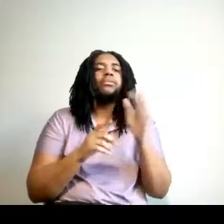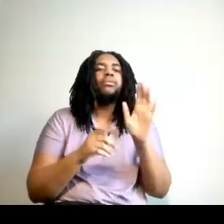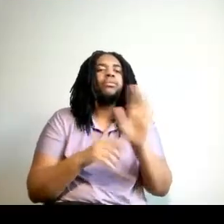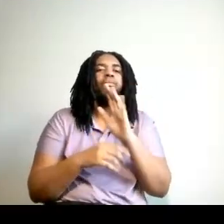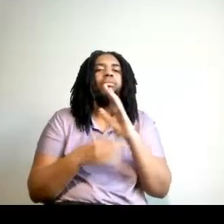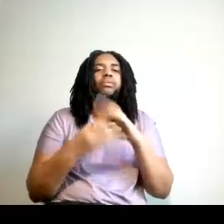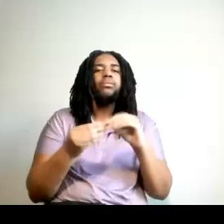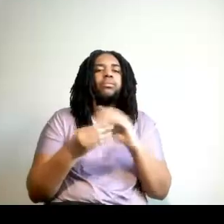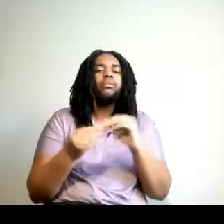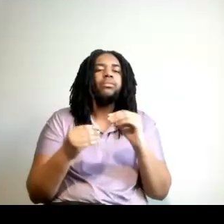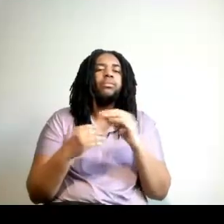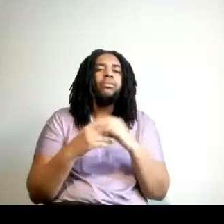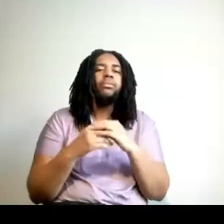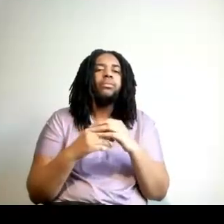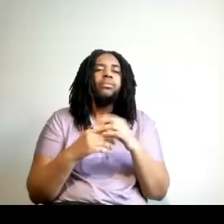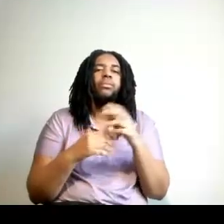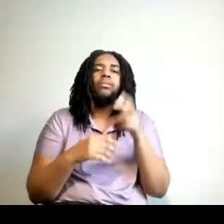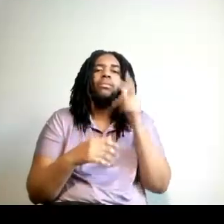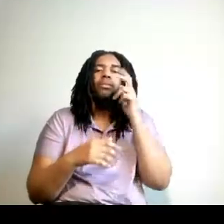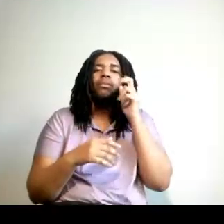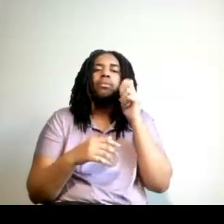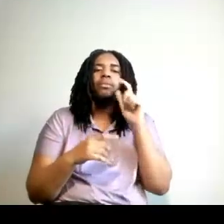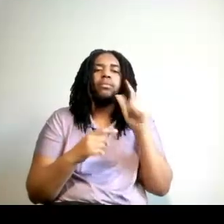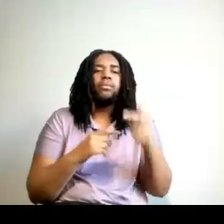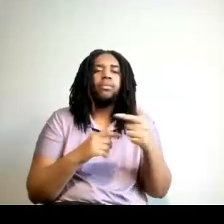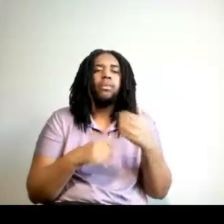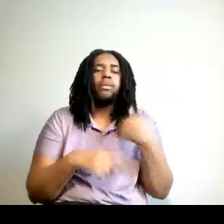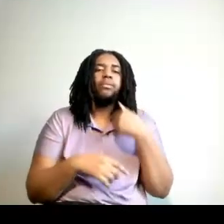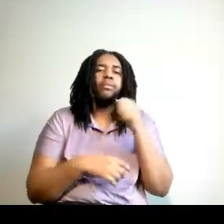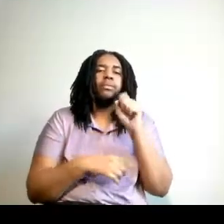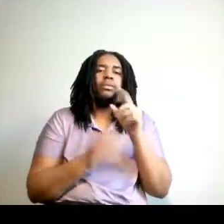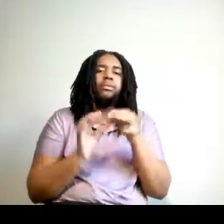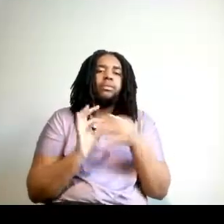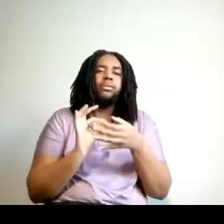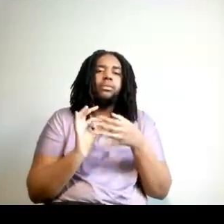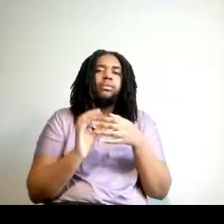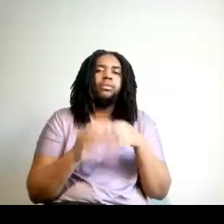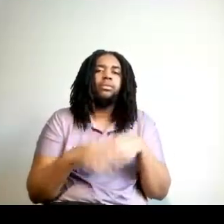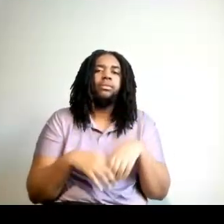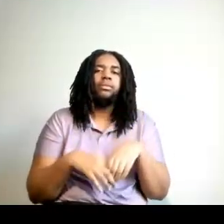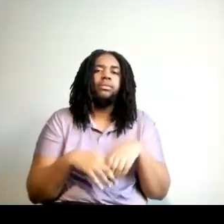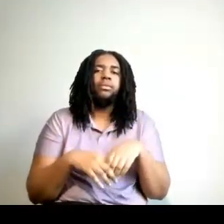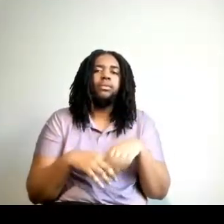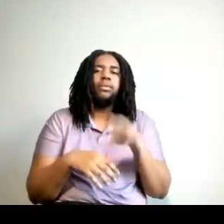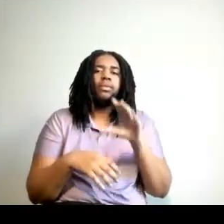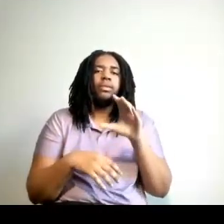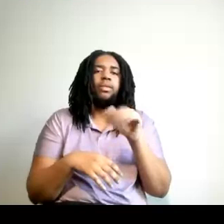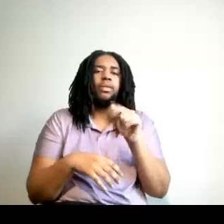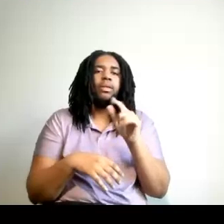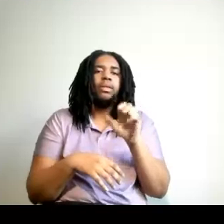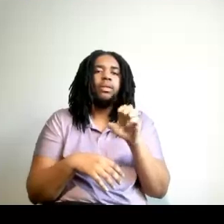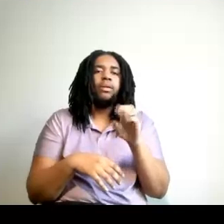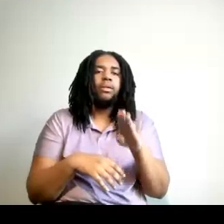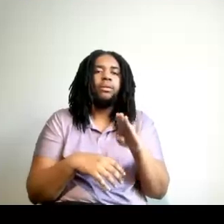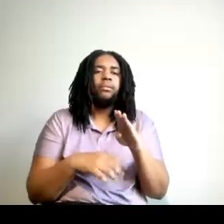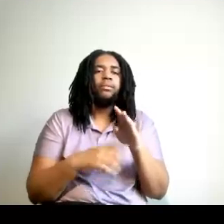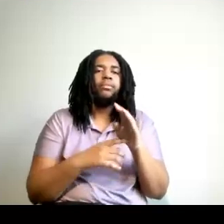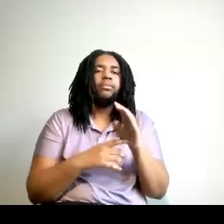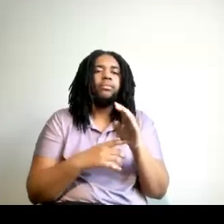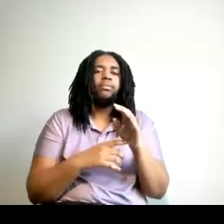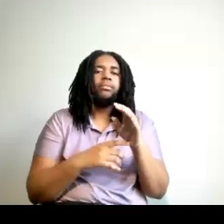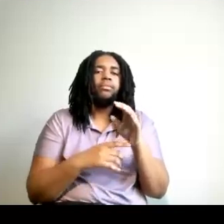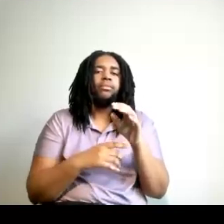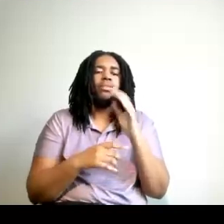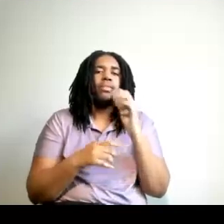to it later. We have ASL for the evening, and Caleb, who's on Forge's staff, will be making sure that ASL is pinned